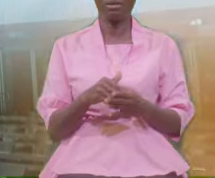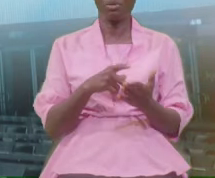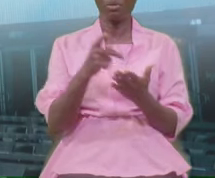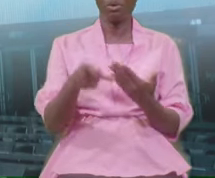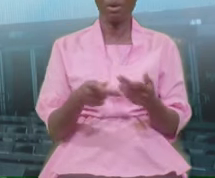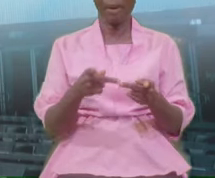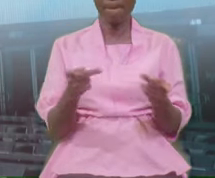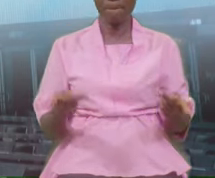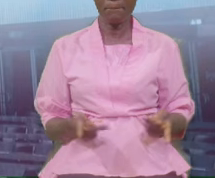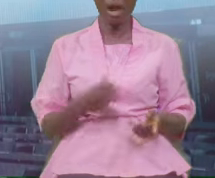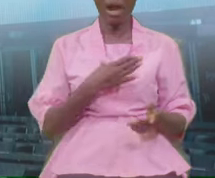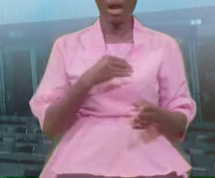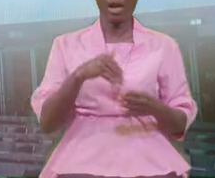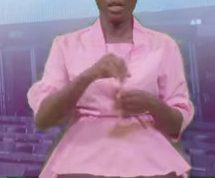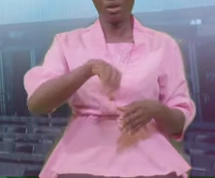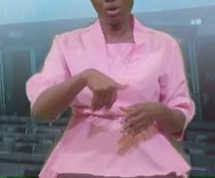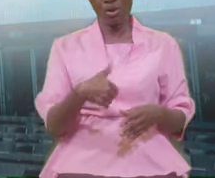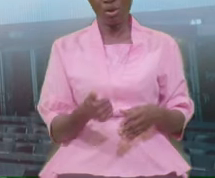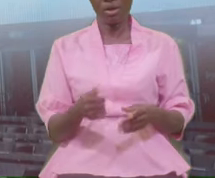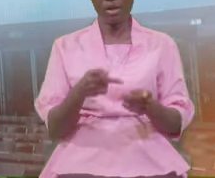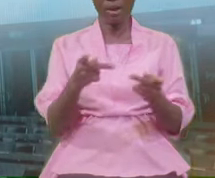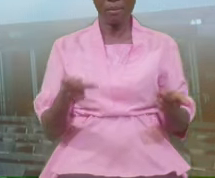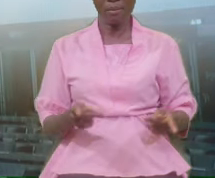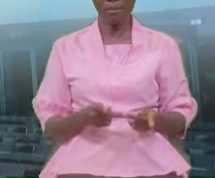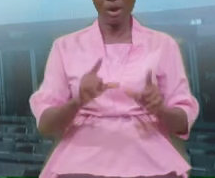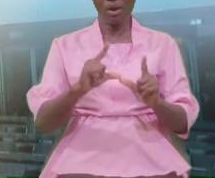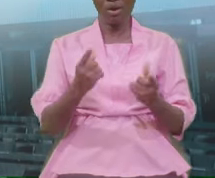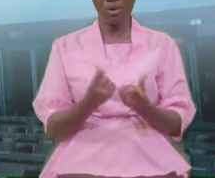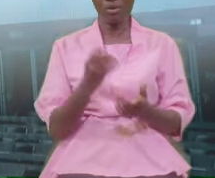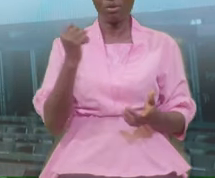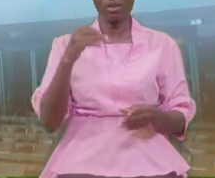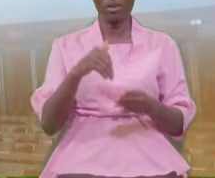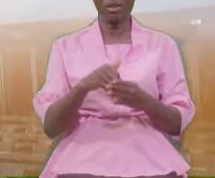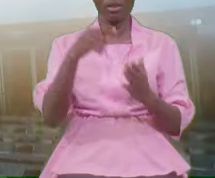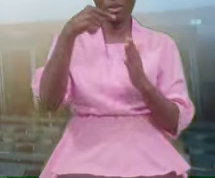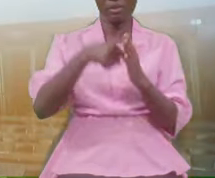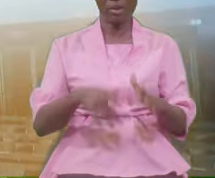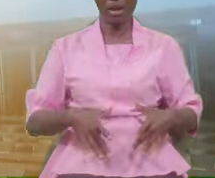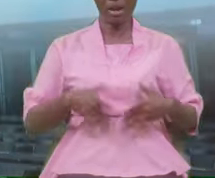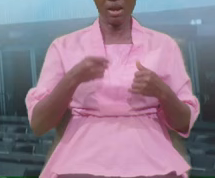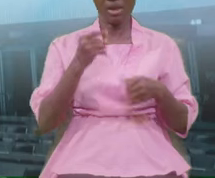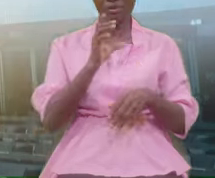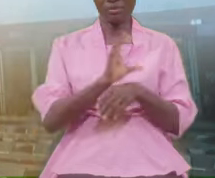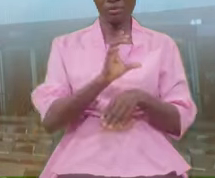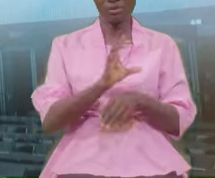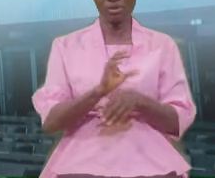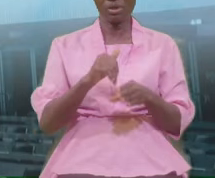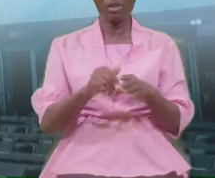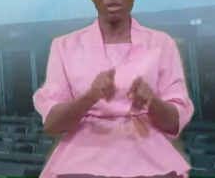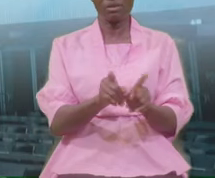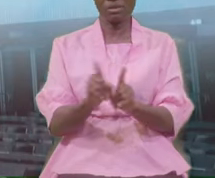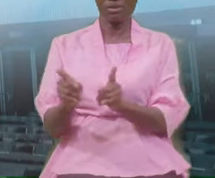of deeper live Bible church in various places as you will be